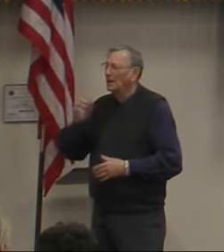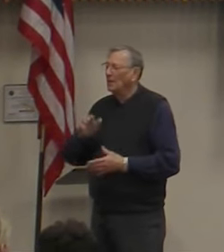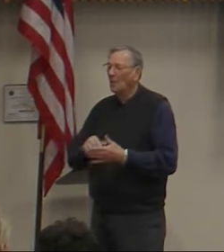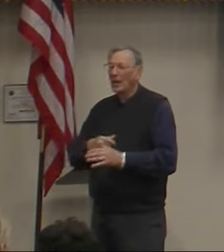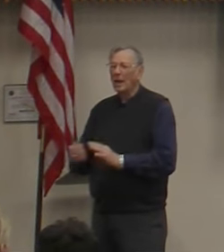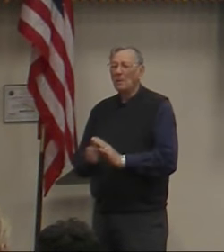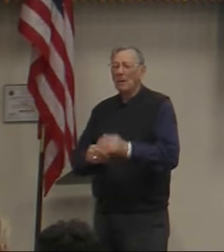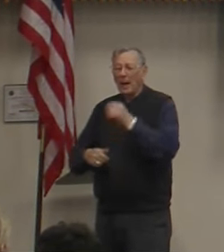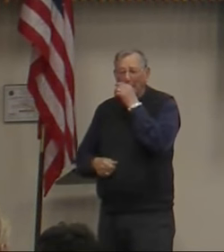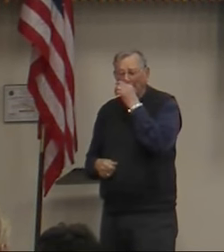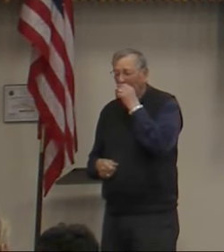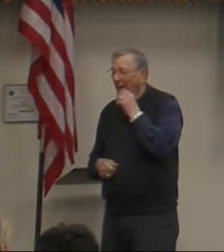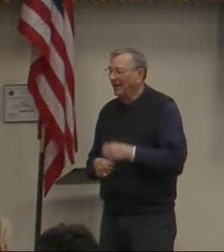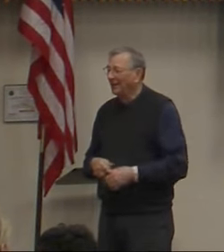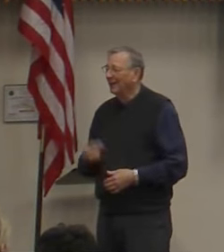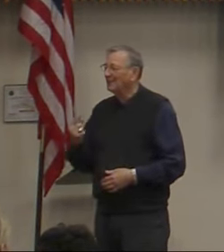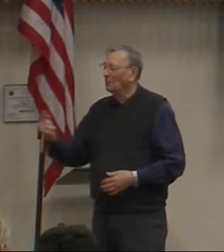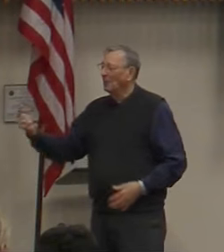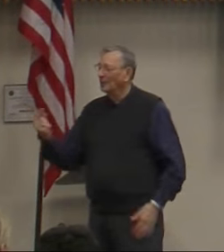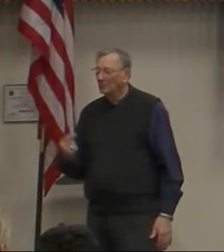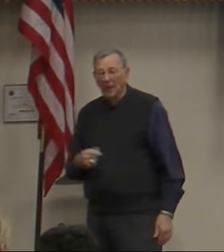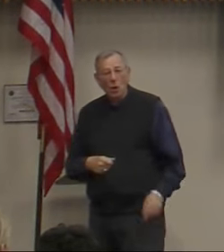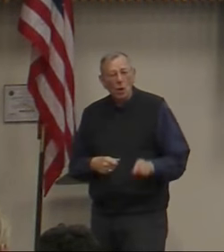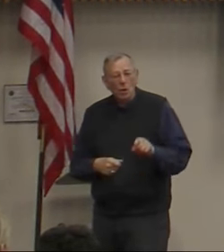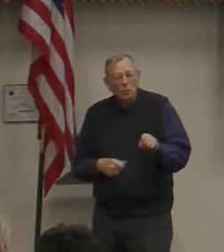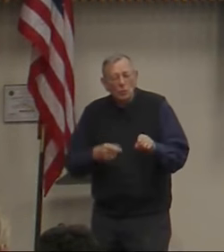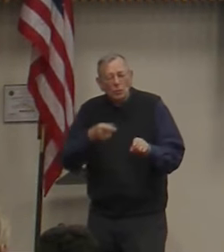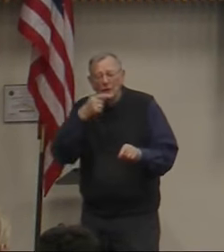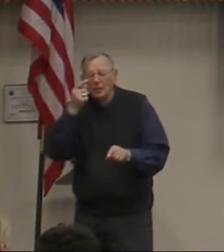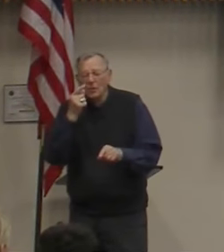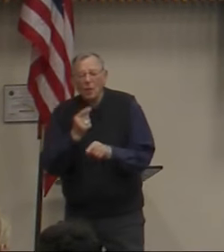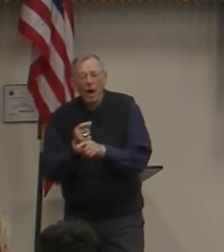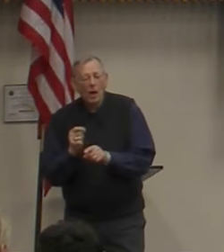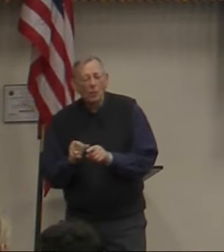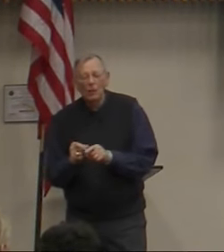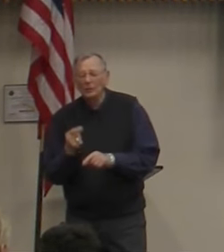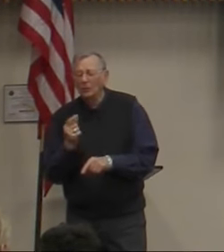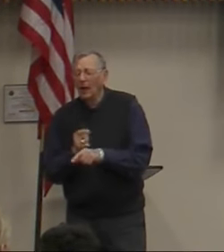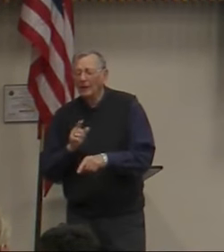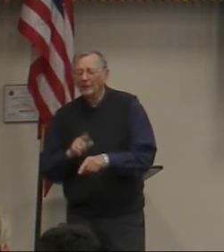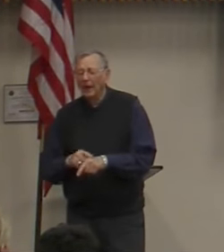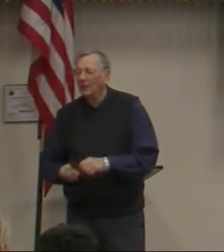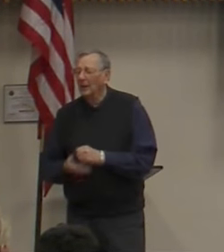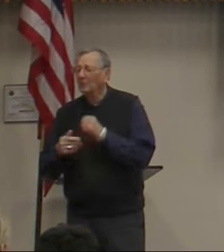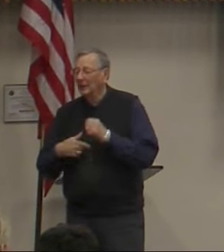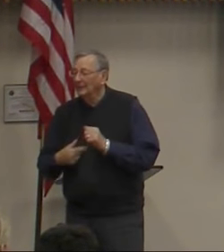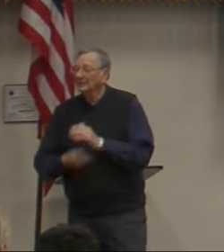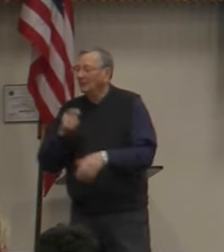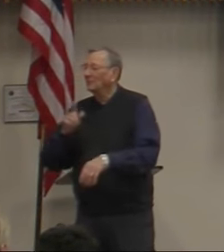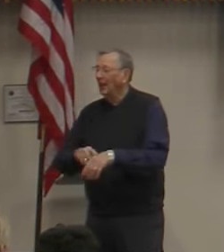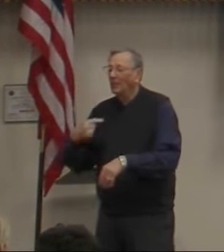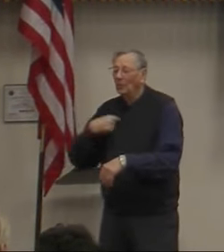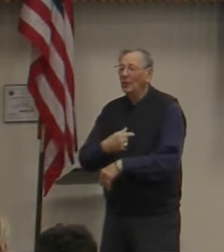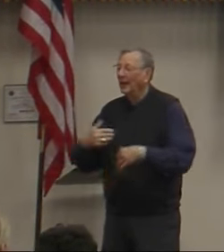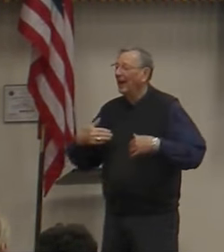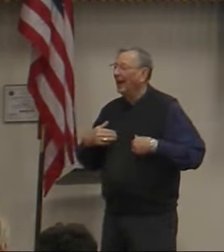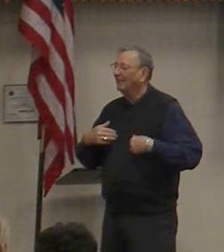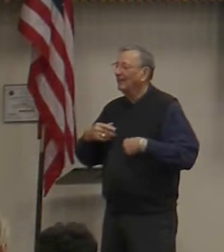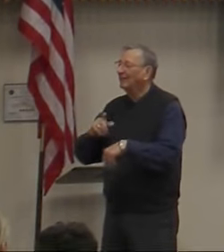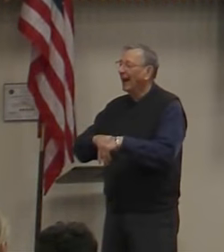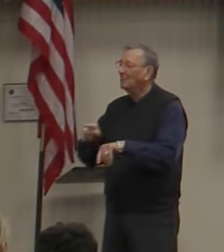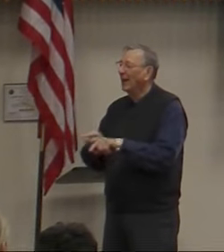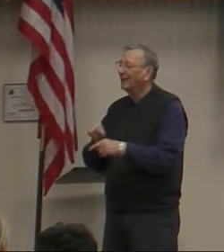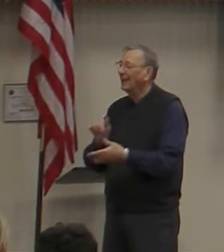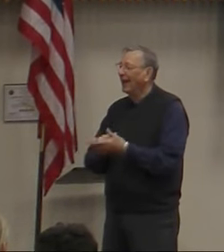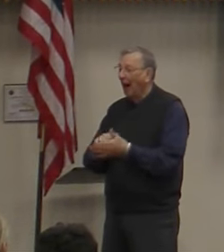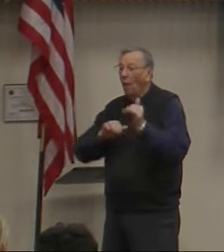prepared. Or someone comes and says, you said just the right word at just the right time. Sometimes we have days like that, and I hope that